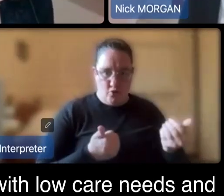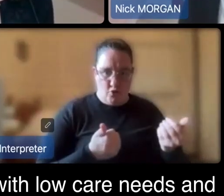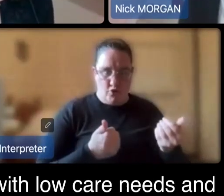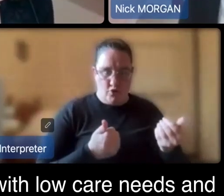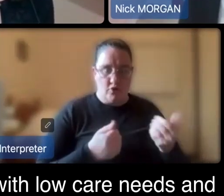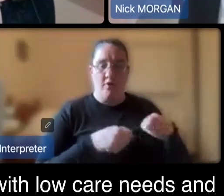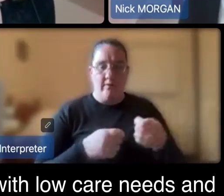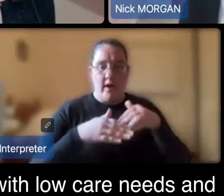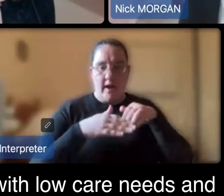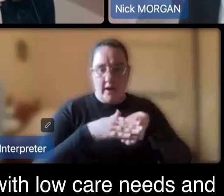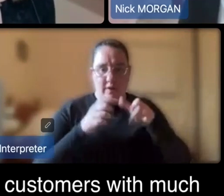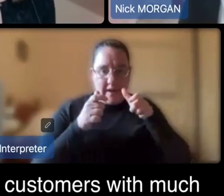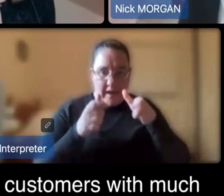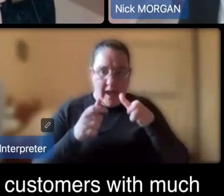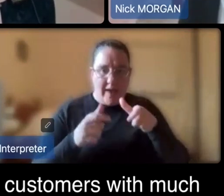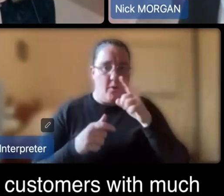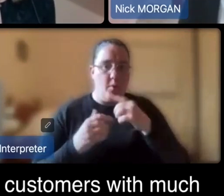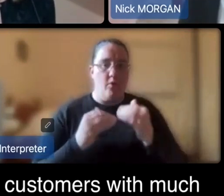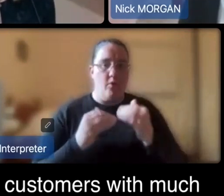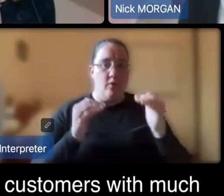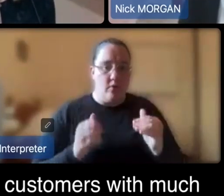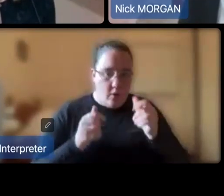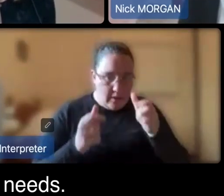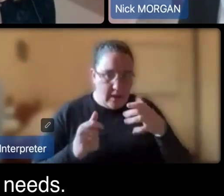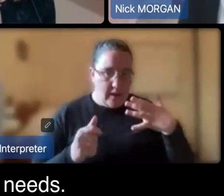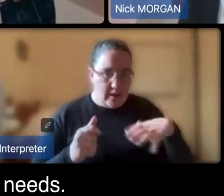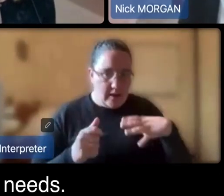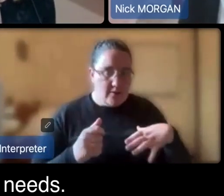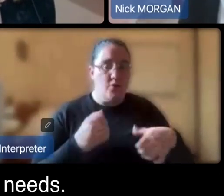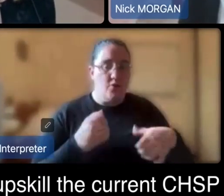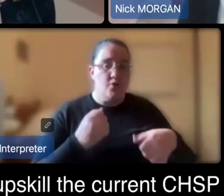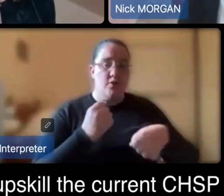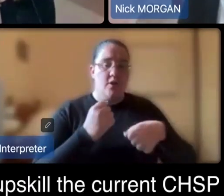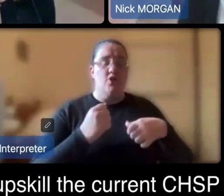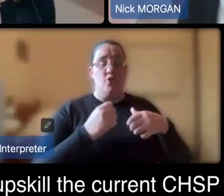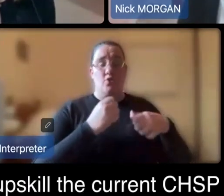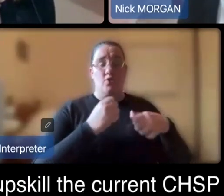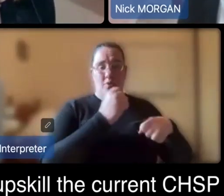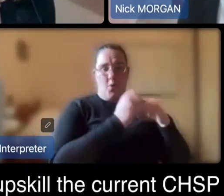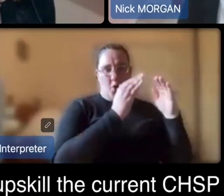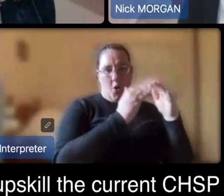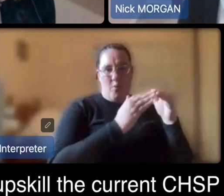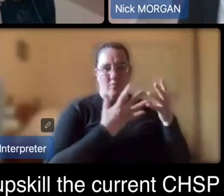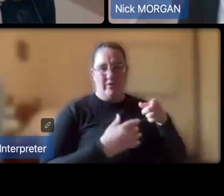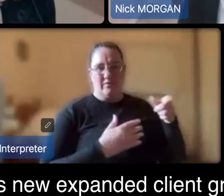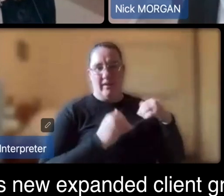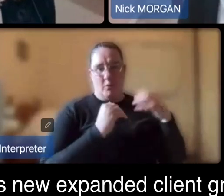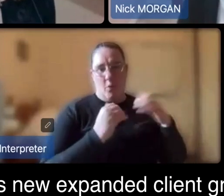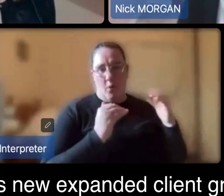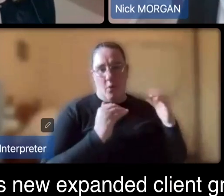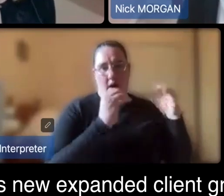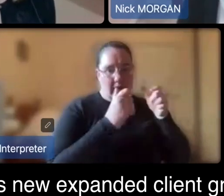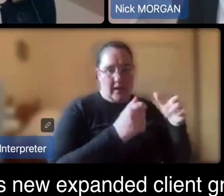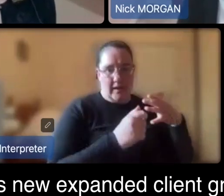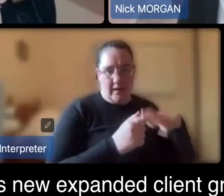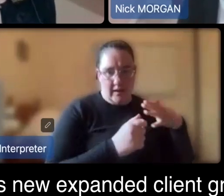customers with low care needs, and support at home includes customers with much higher care needs. Are there any provisions to upskill the current CHSP providers to